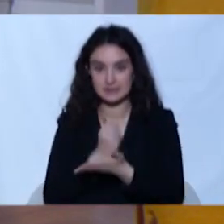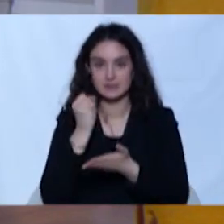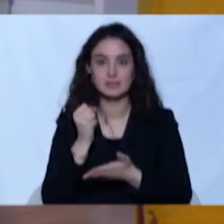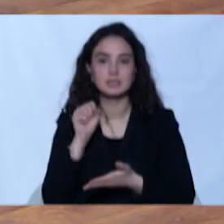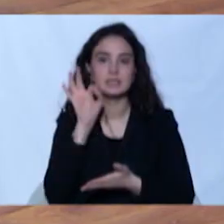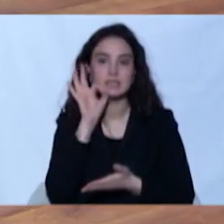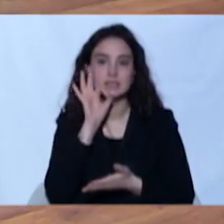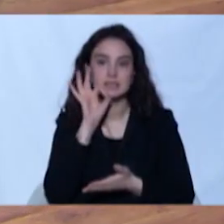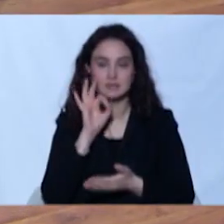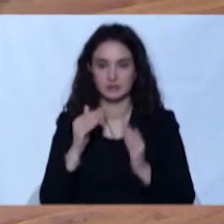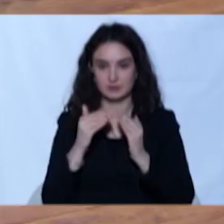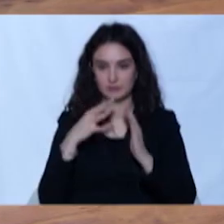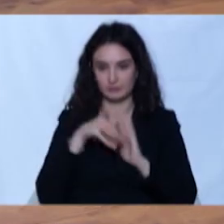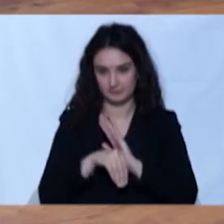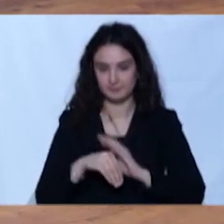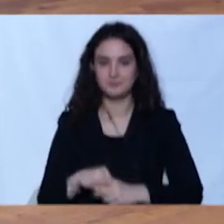house.